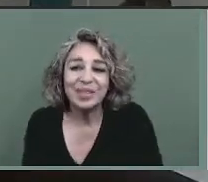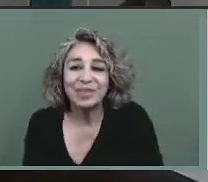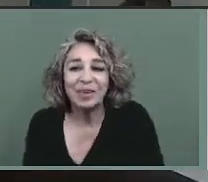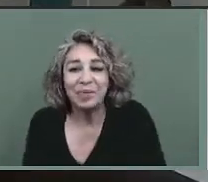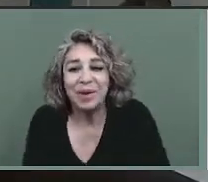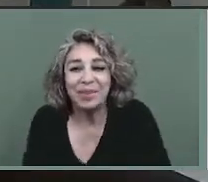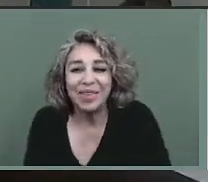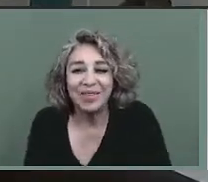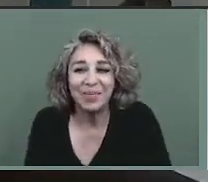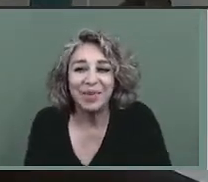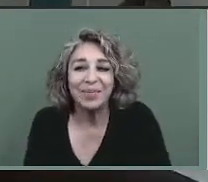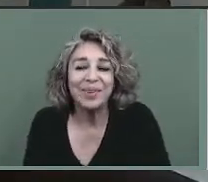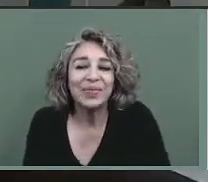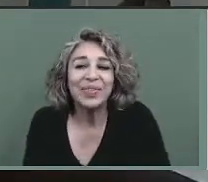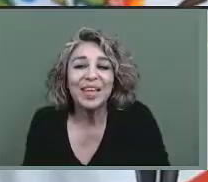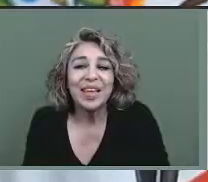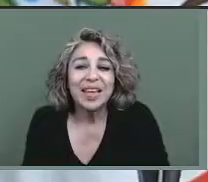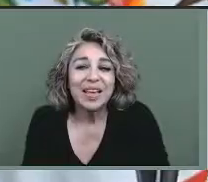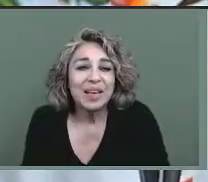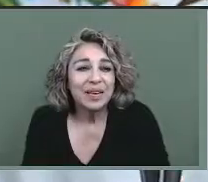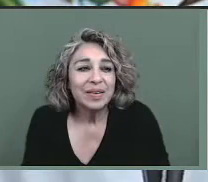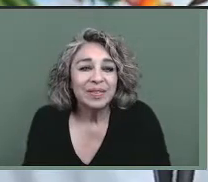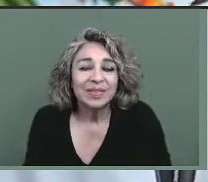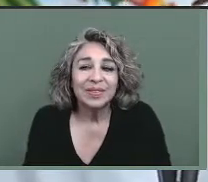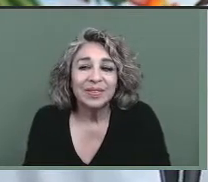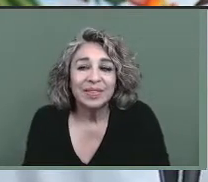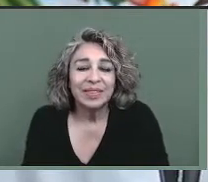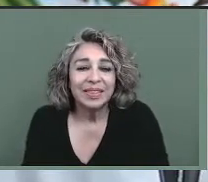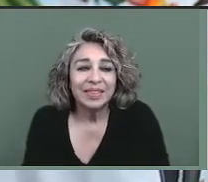So he's very popular with the people.